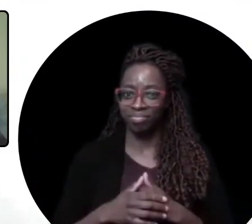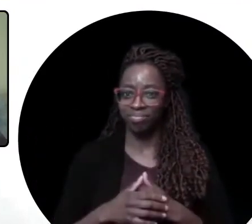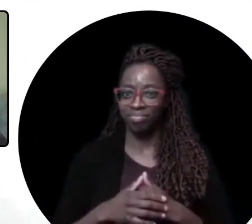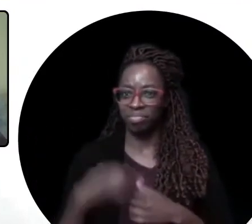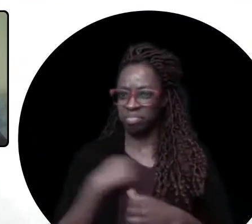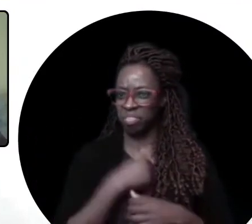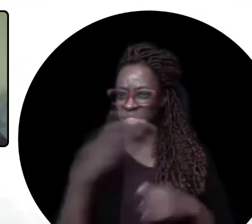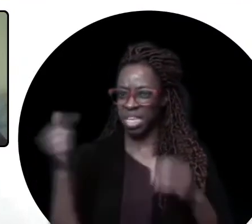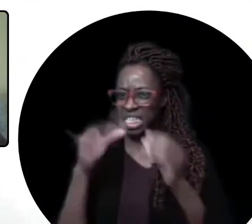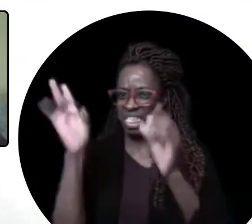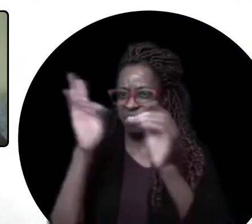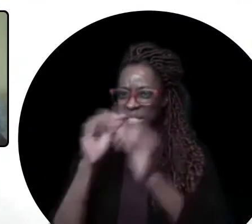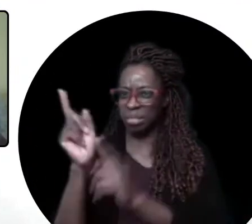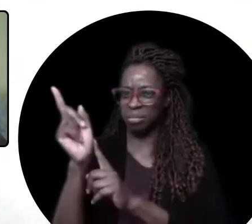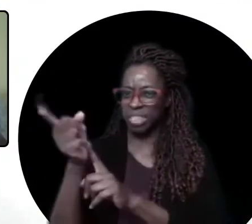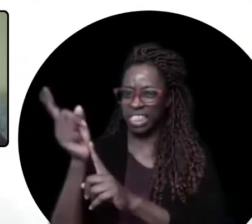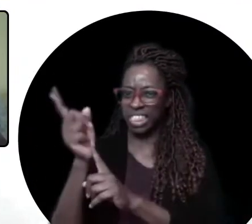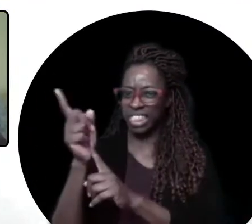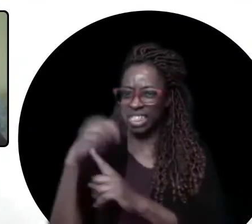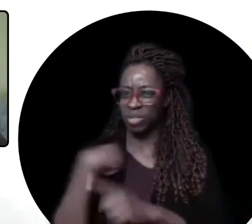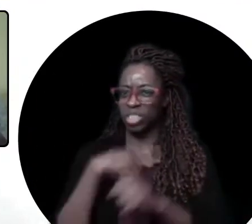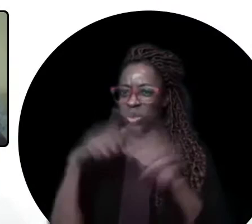Let them catch up.